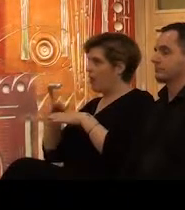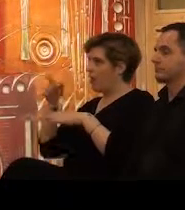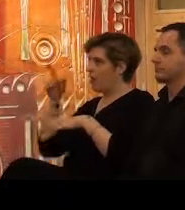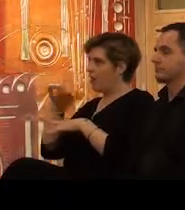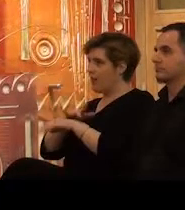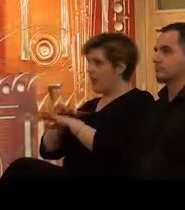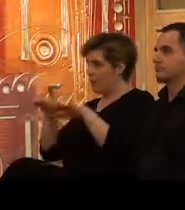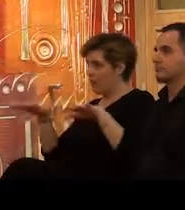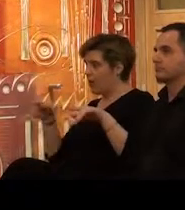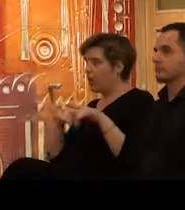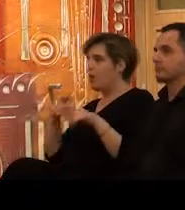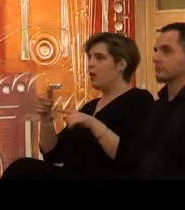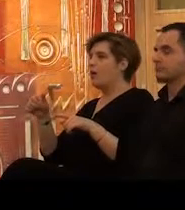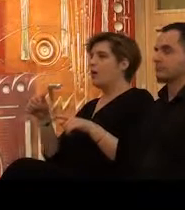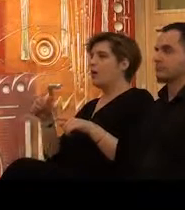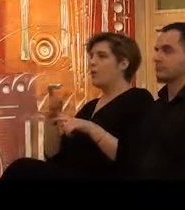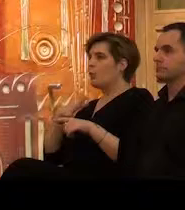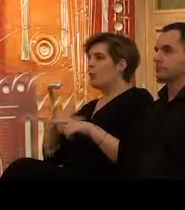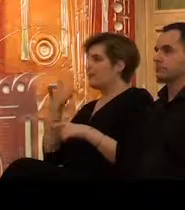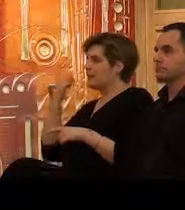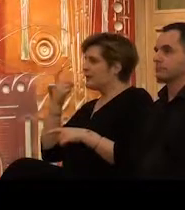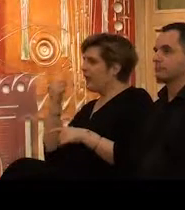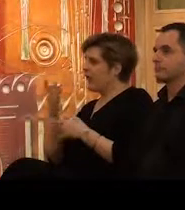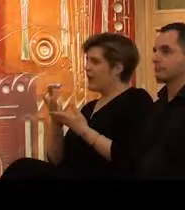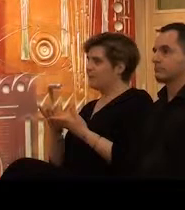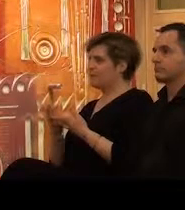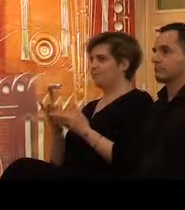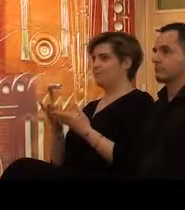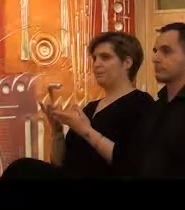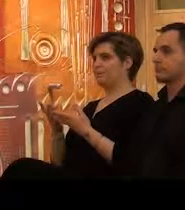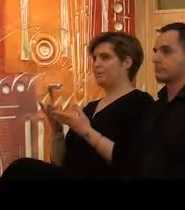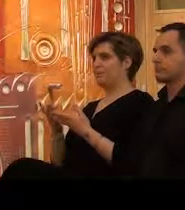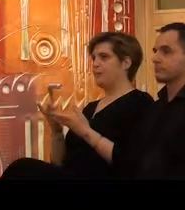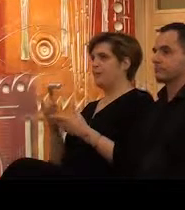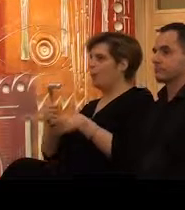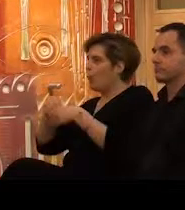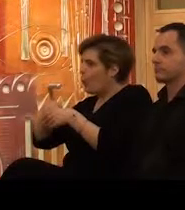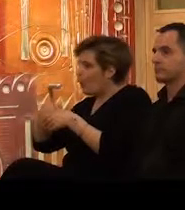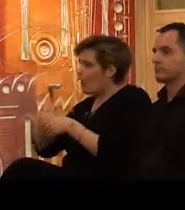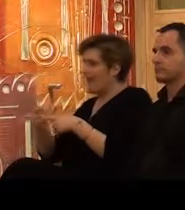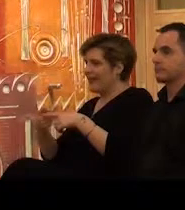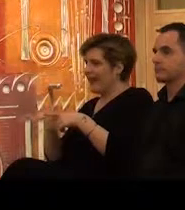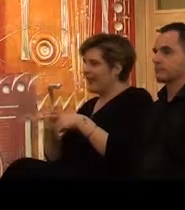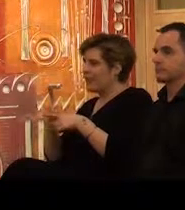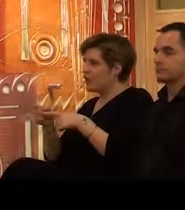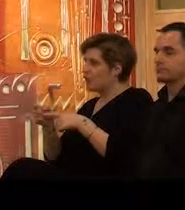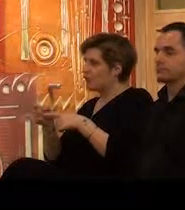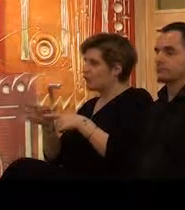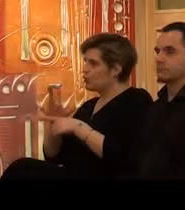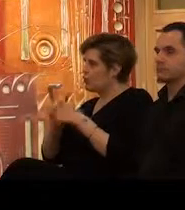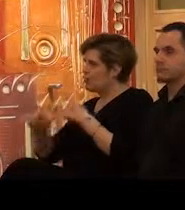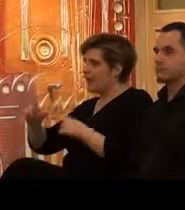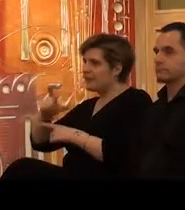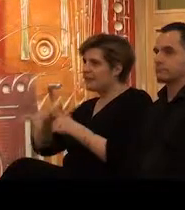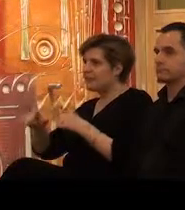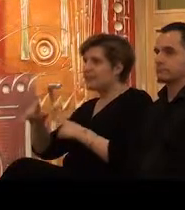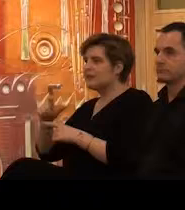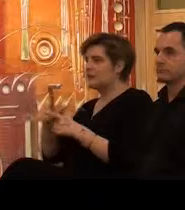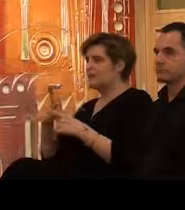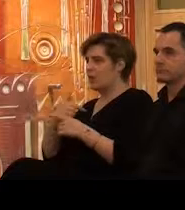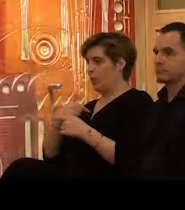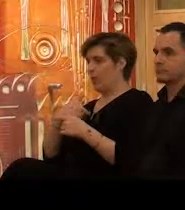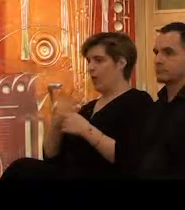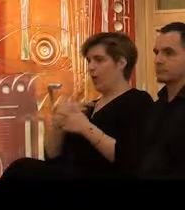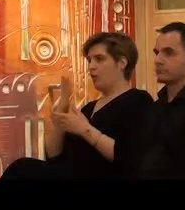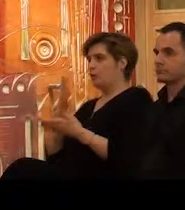English society, we perhaps don't always want to stop and think about these things, but within English society, we are very, very conscious